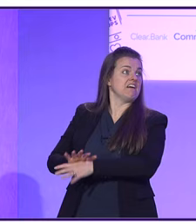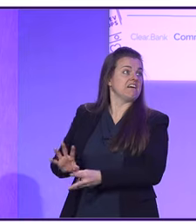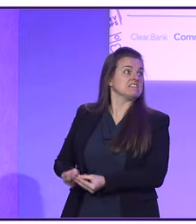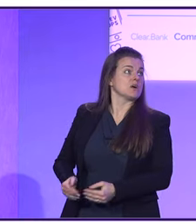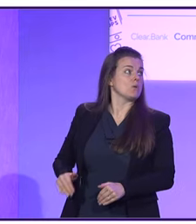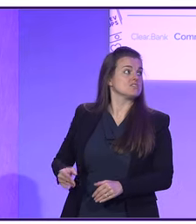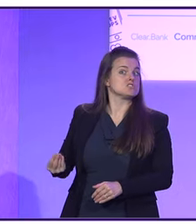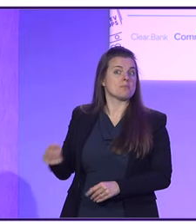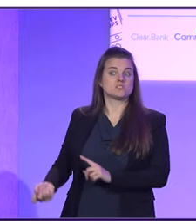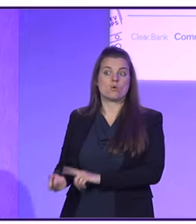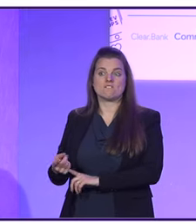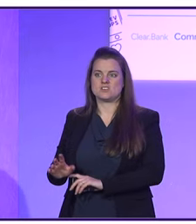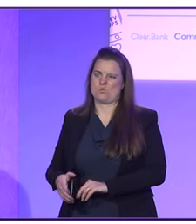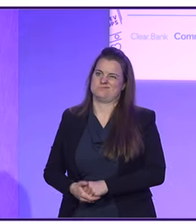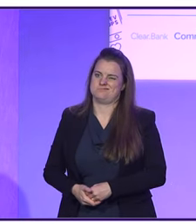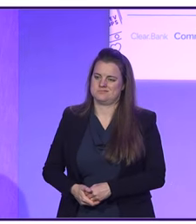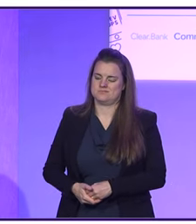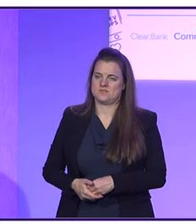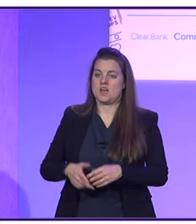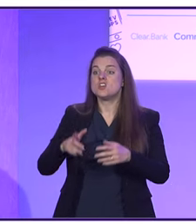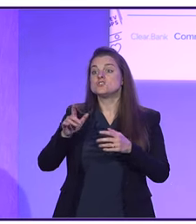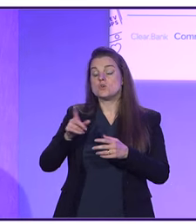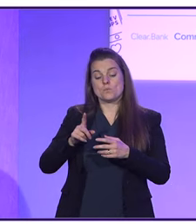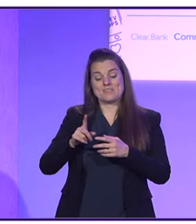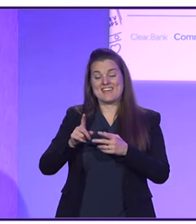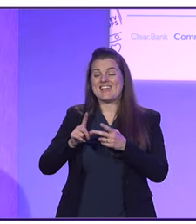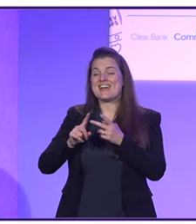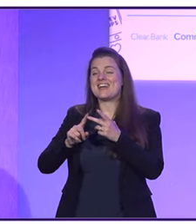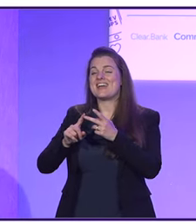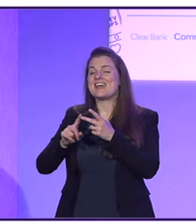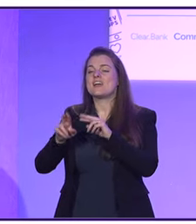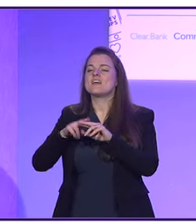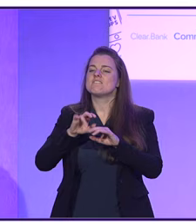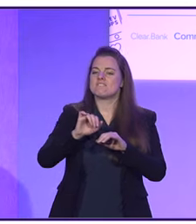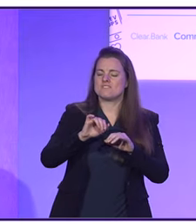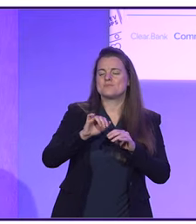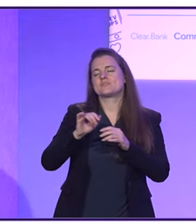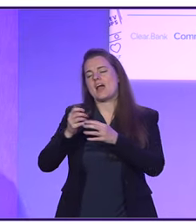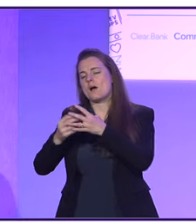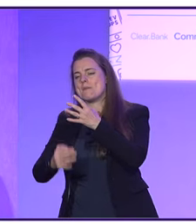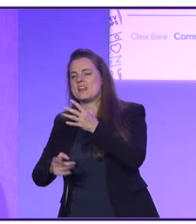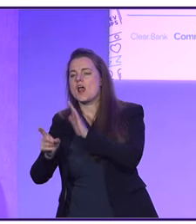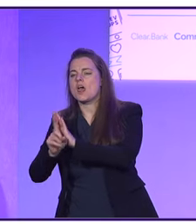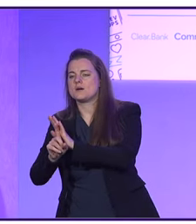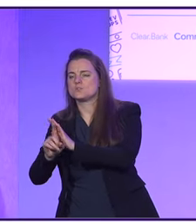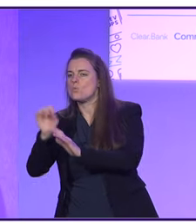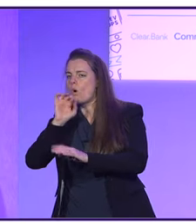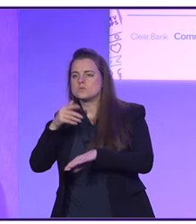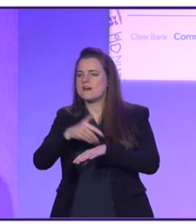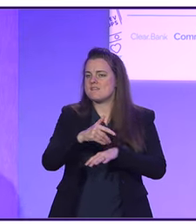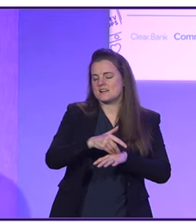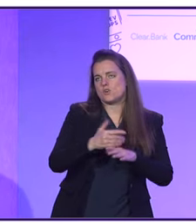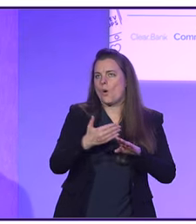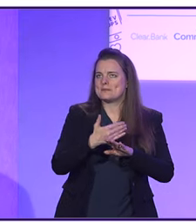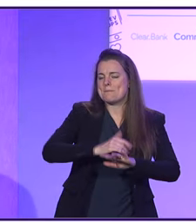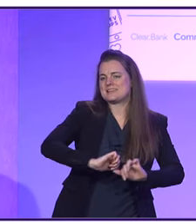homegrown solution, not a big deal, because you're not going to be charged by alarms. And generally, the number of alarms you have doesn't massively impact the performance or optimization